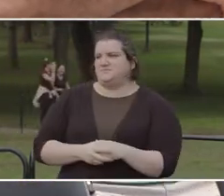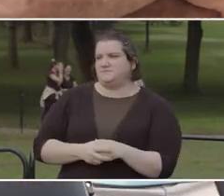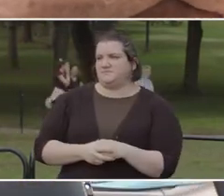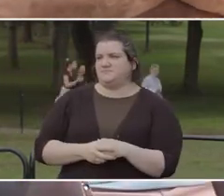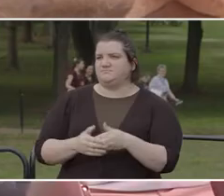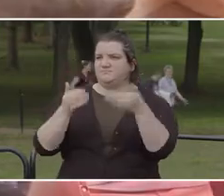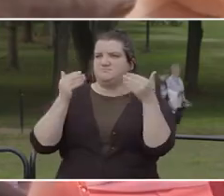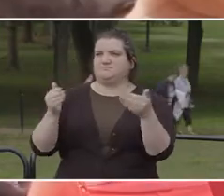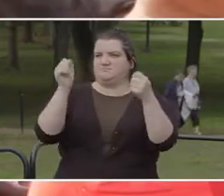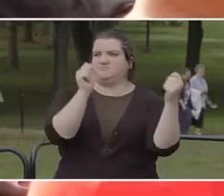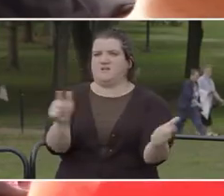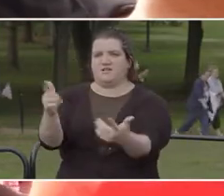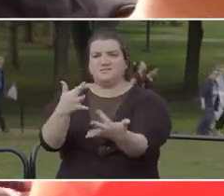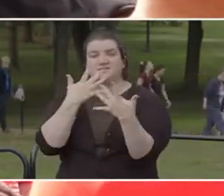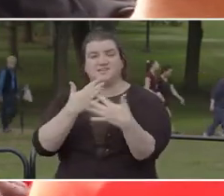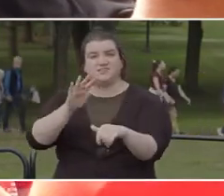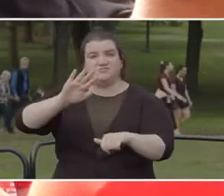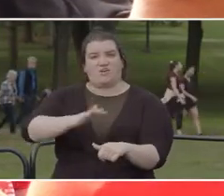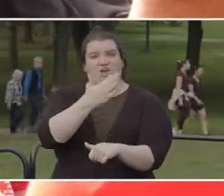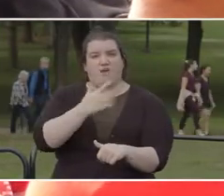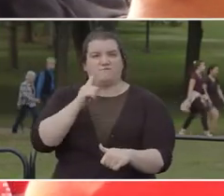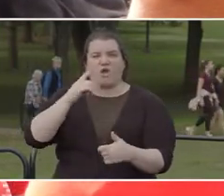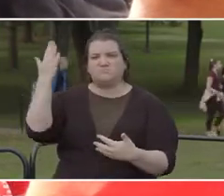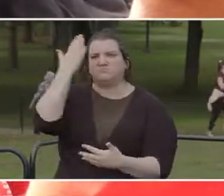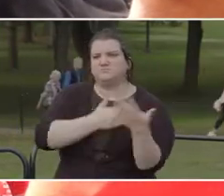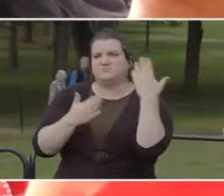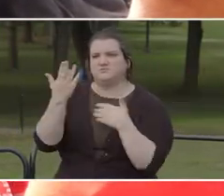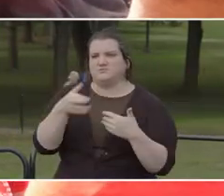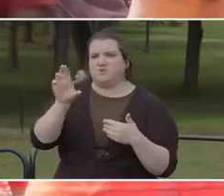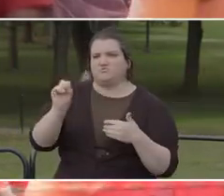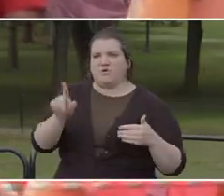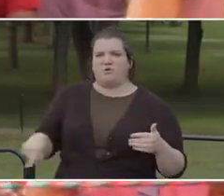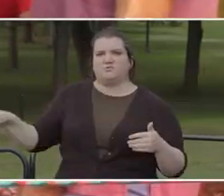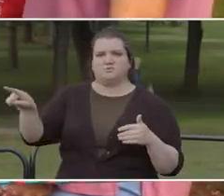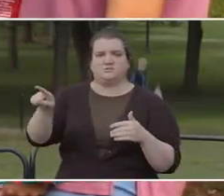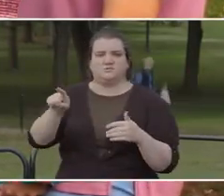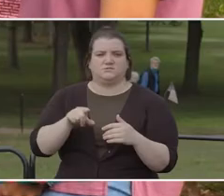So let's all sing a song for the unsung heroes.